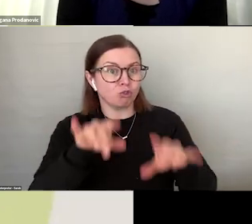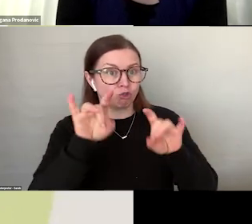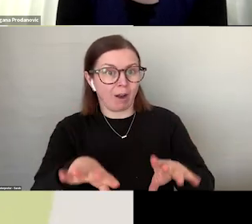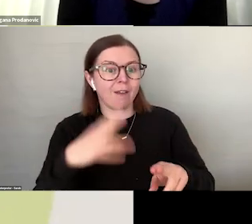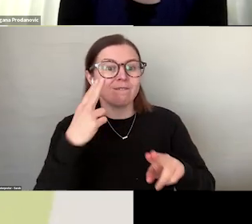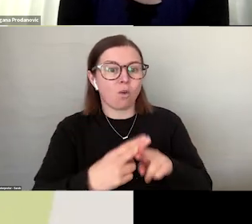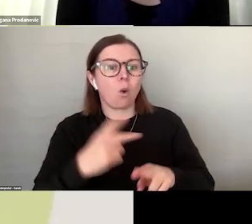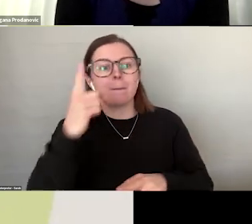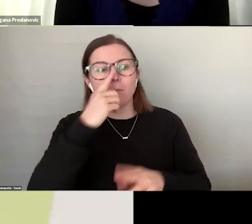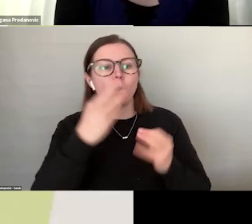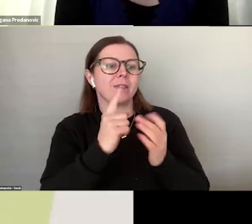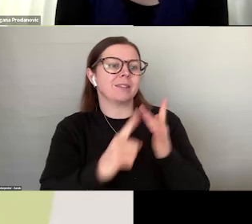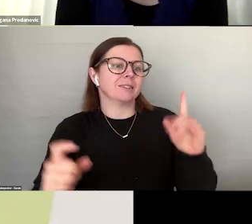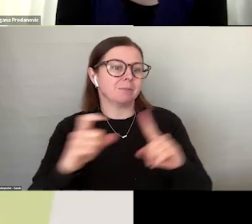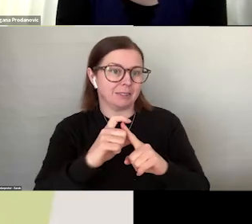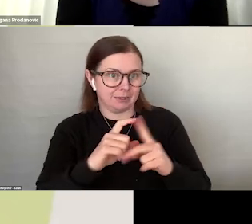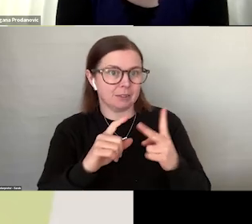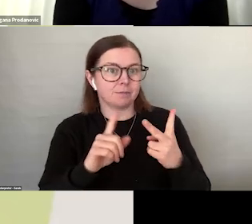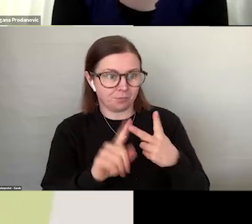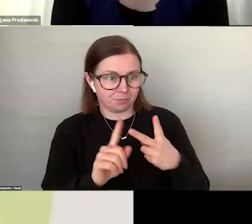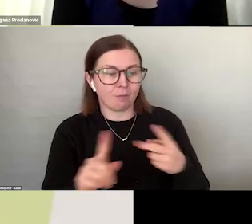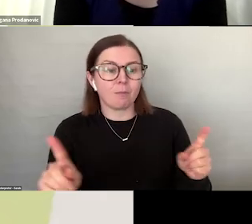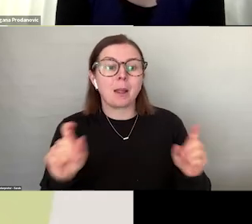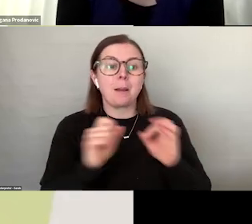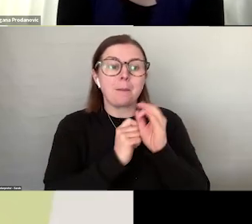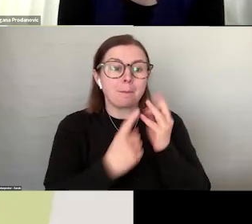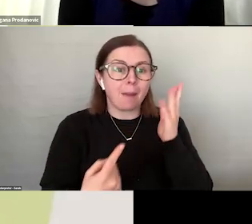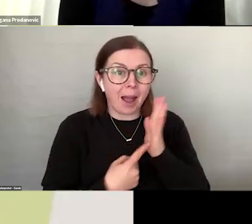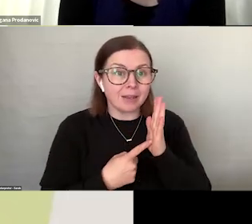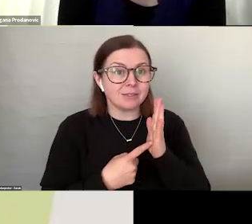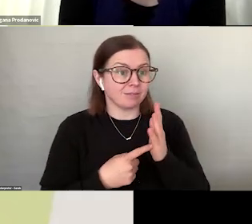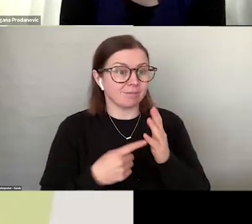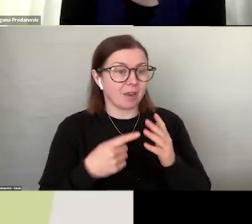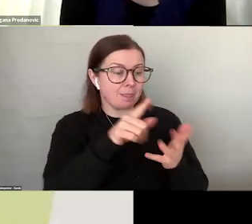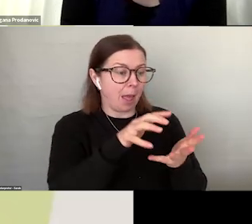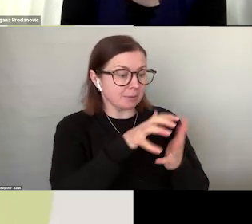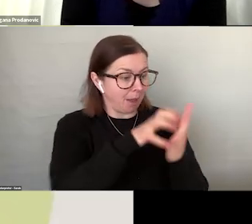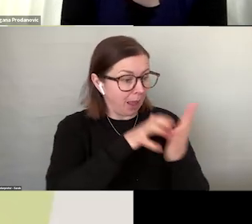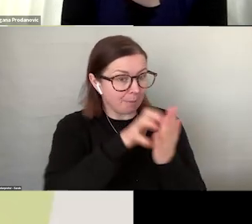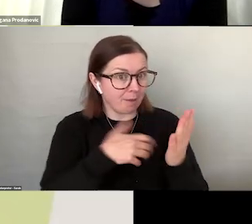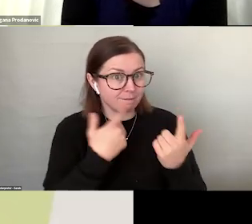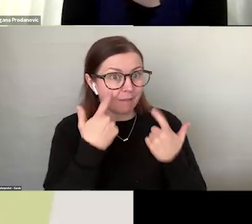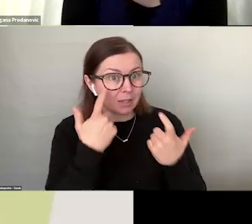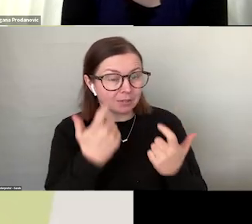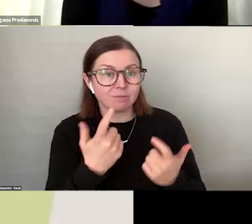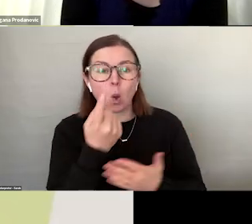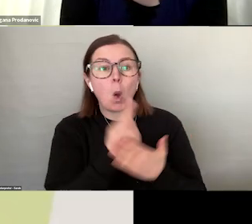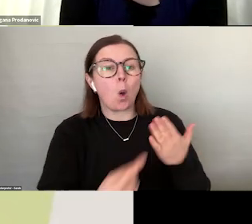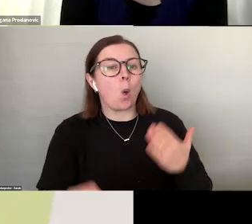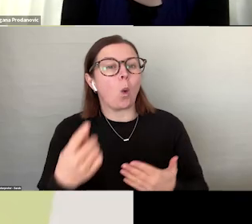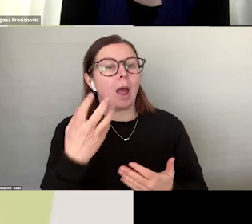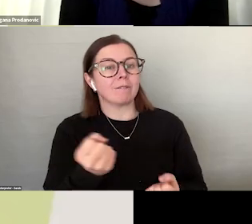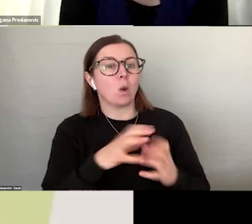Australia. However, in all the papers that we could find, only 10 of the research